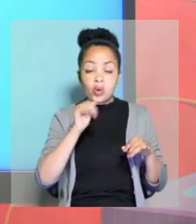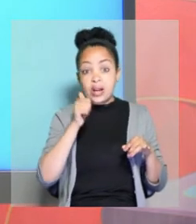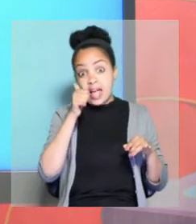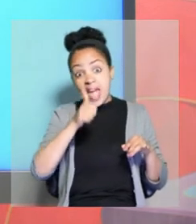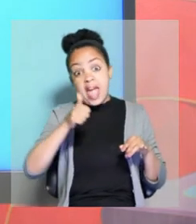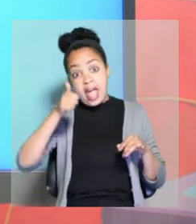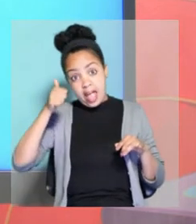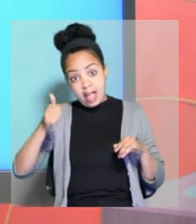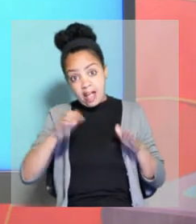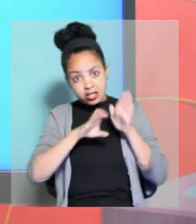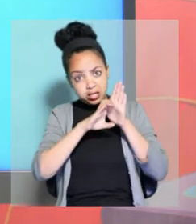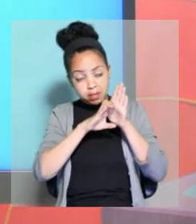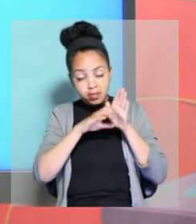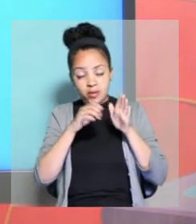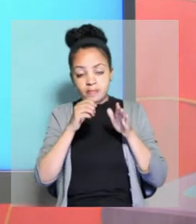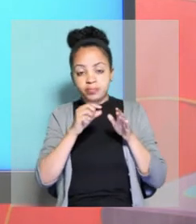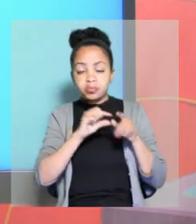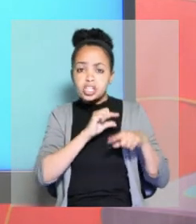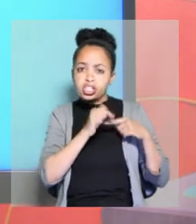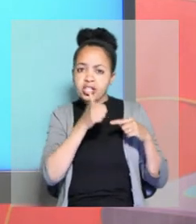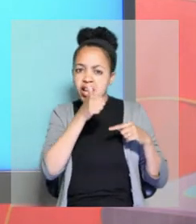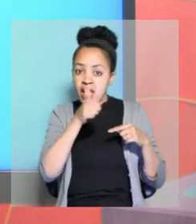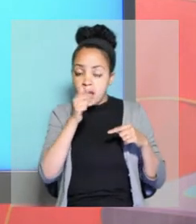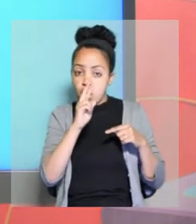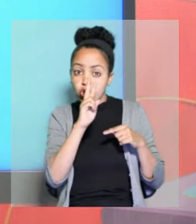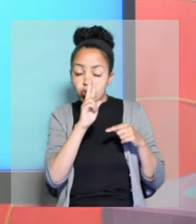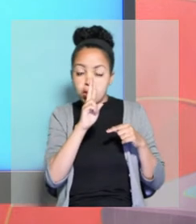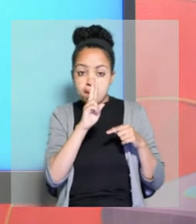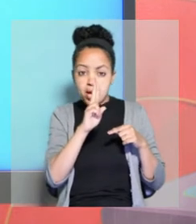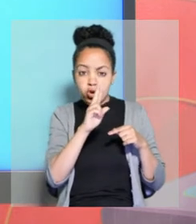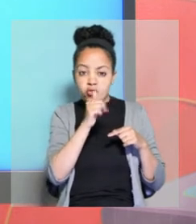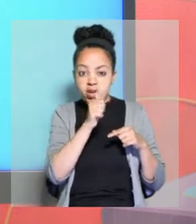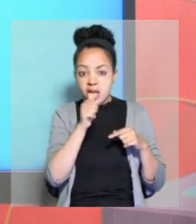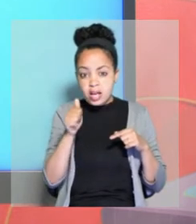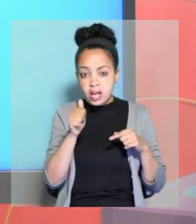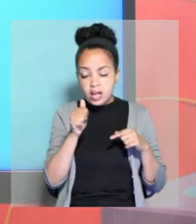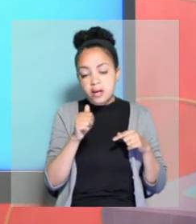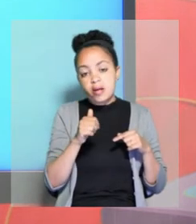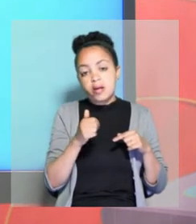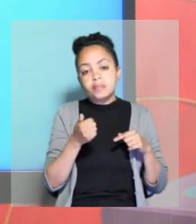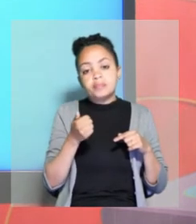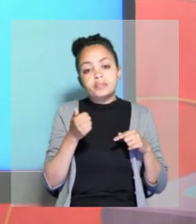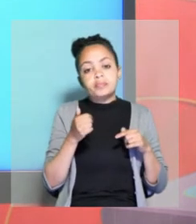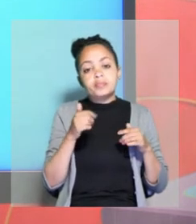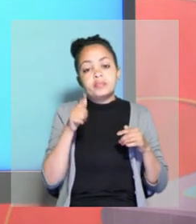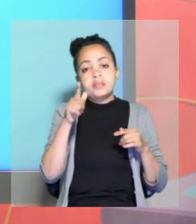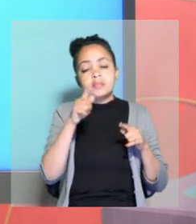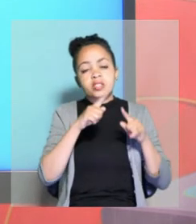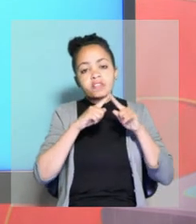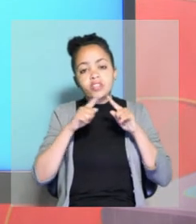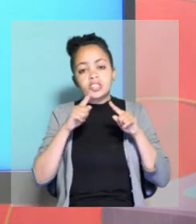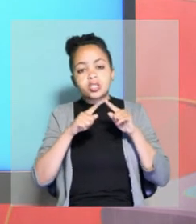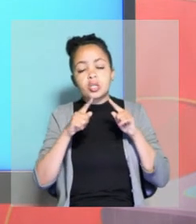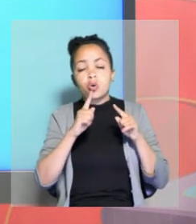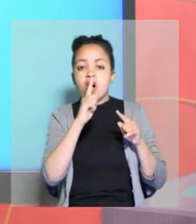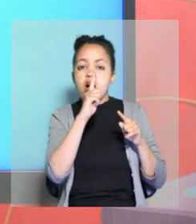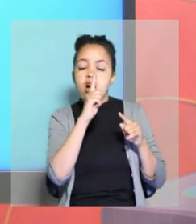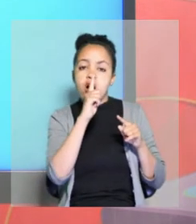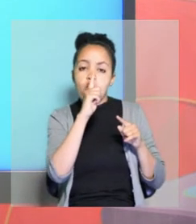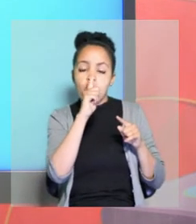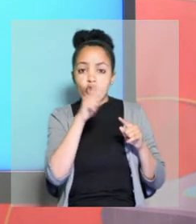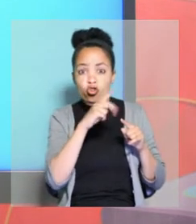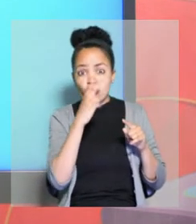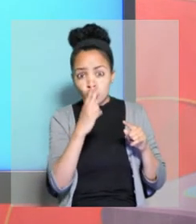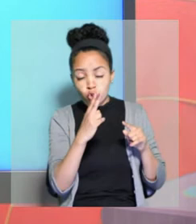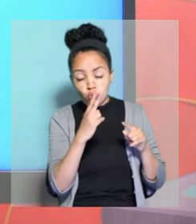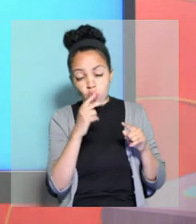AA, a gene, a pair of, whereas this version of gene, which is said to be 1